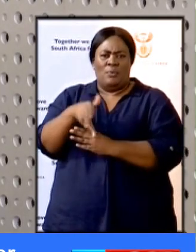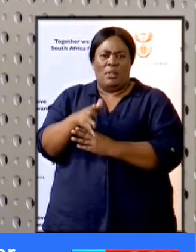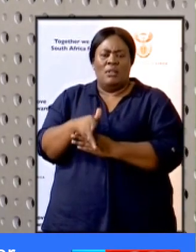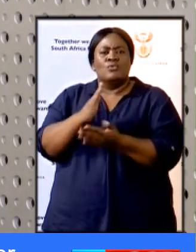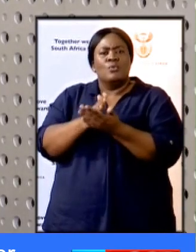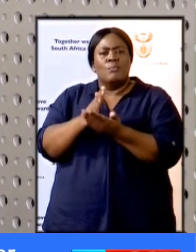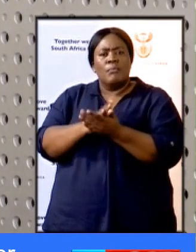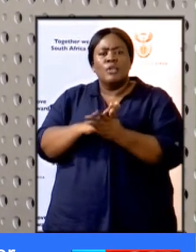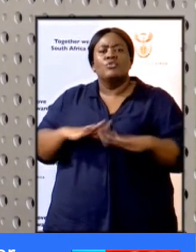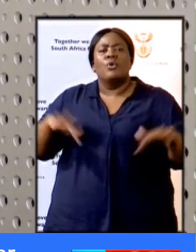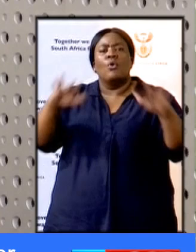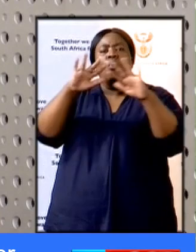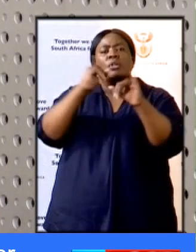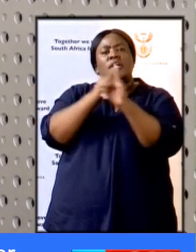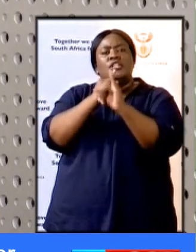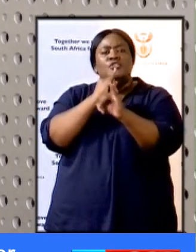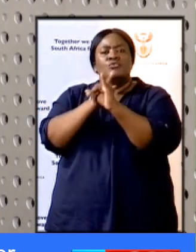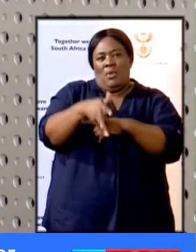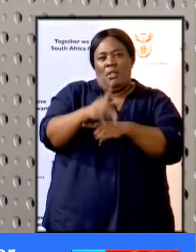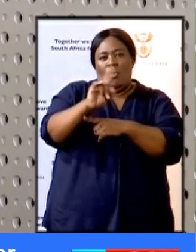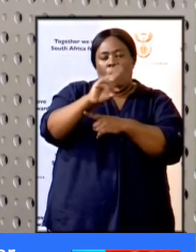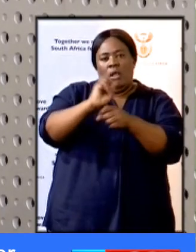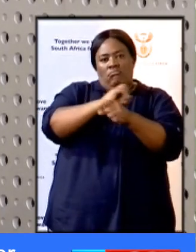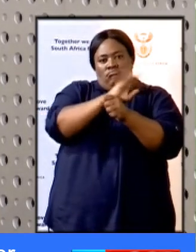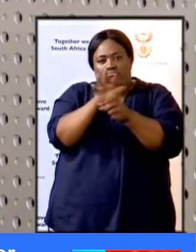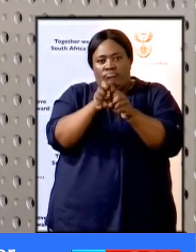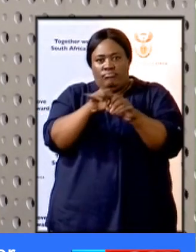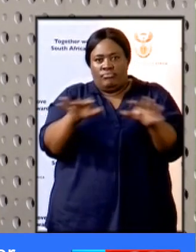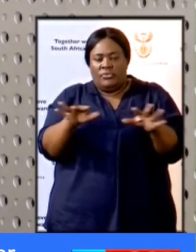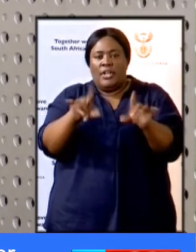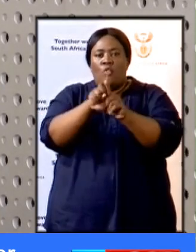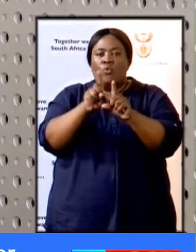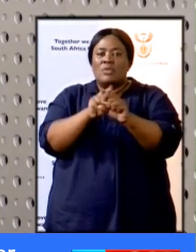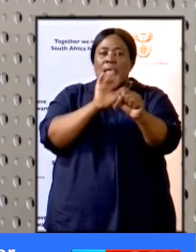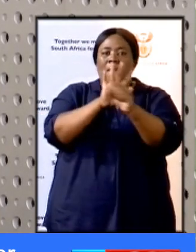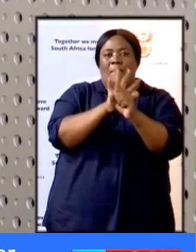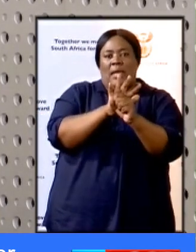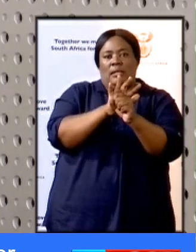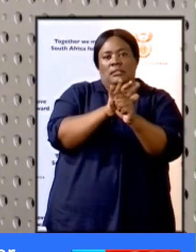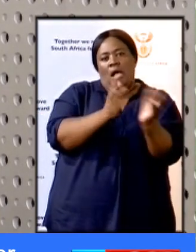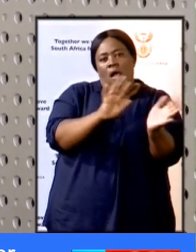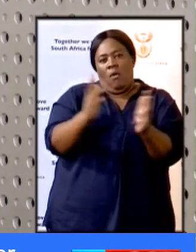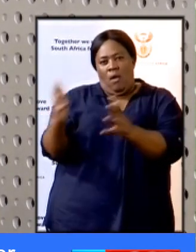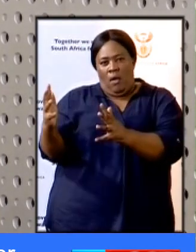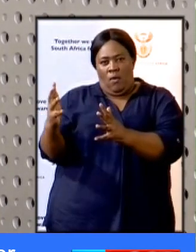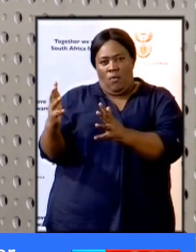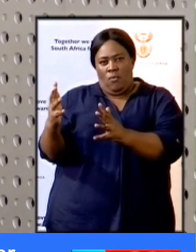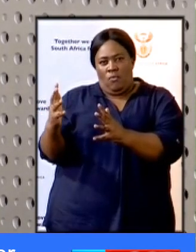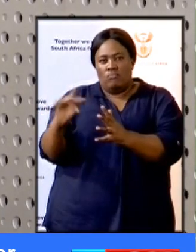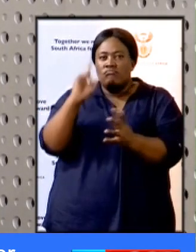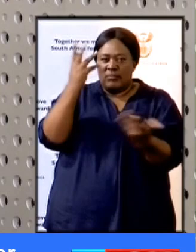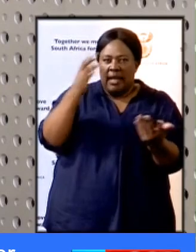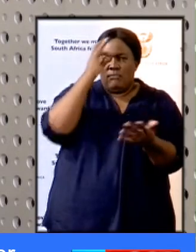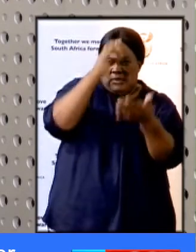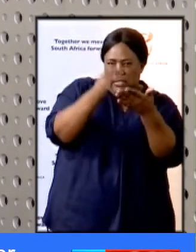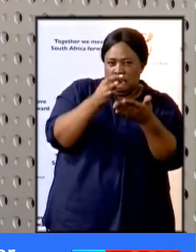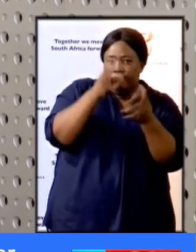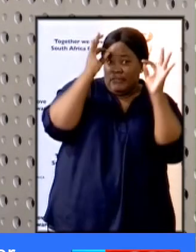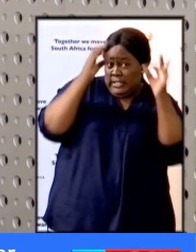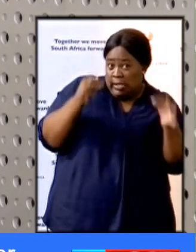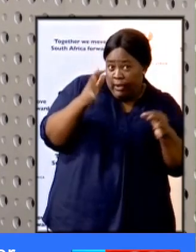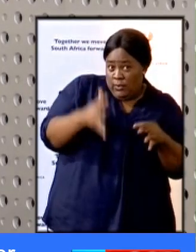institutions epidemiology and impact of the COVID-19 pandemic threat. The completion